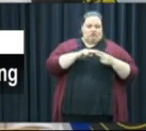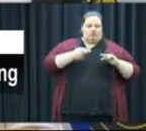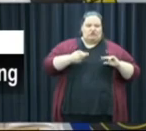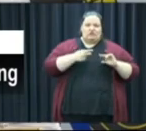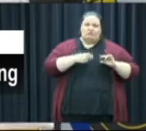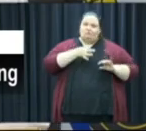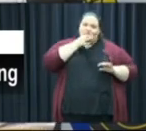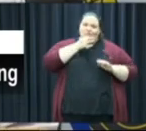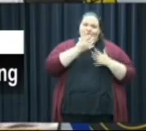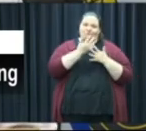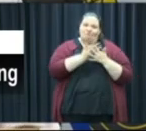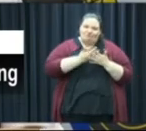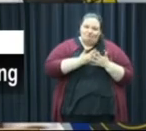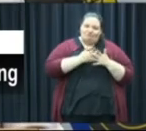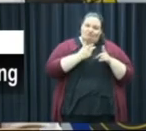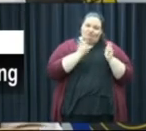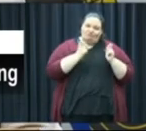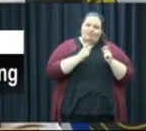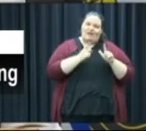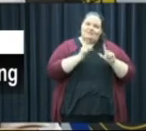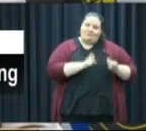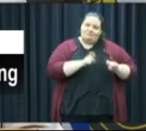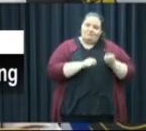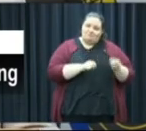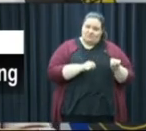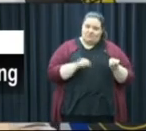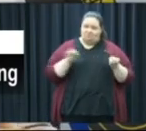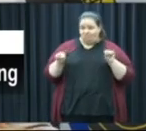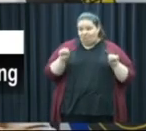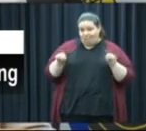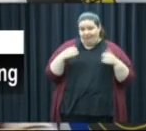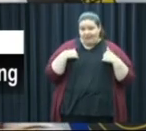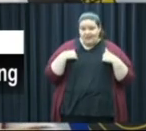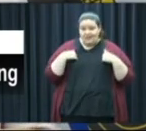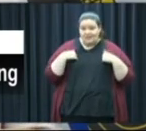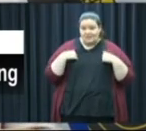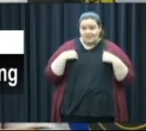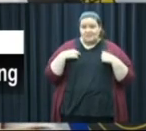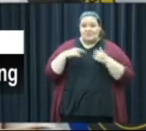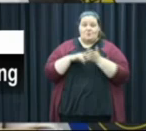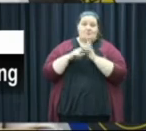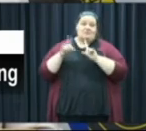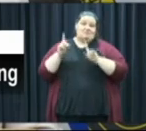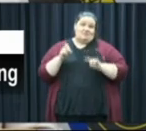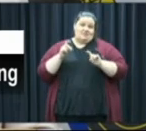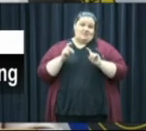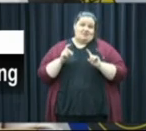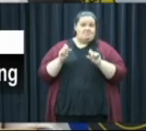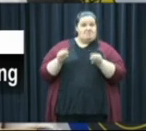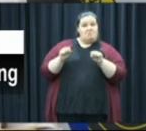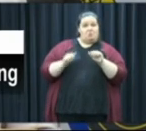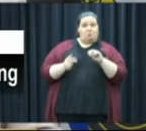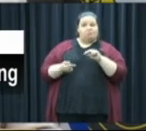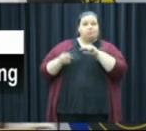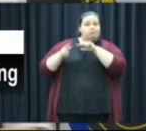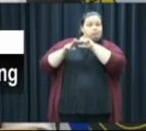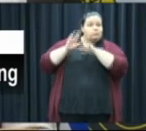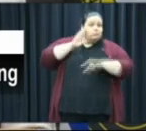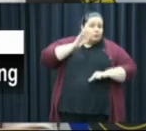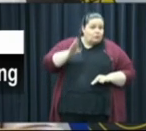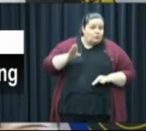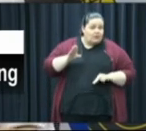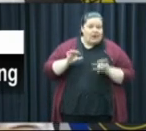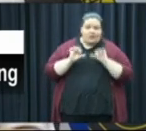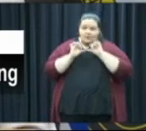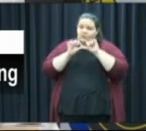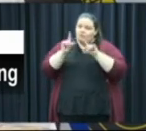do the more rapid testing. So expanding our testing capabilities is really important as we move forward and making sure we continue to